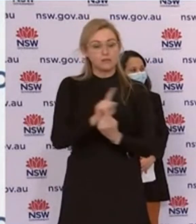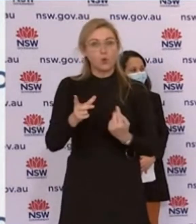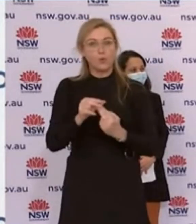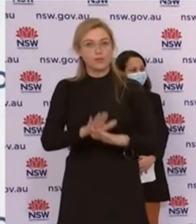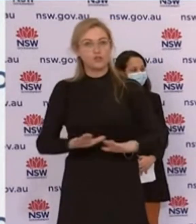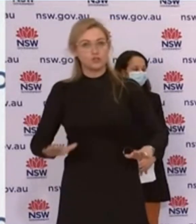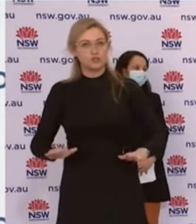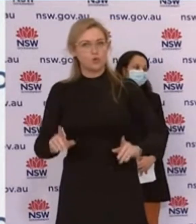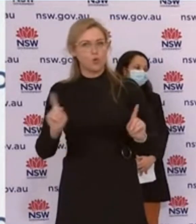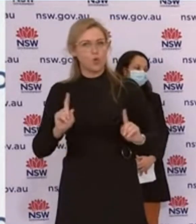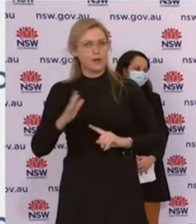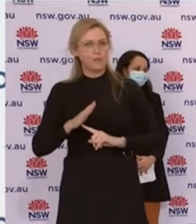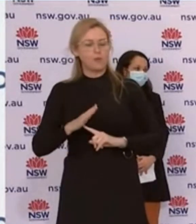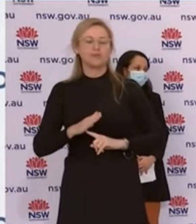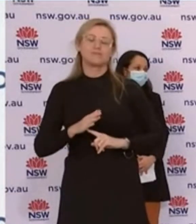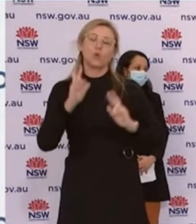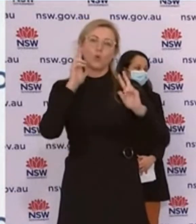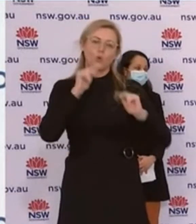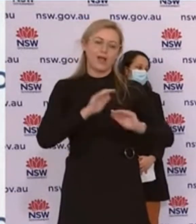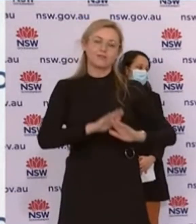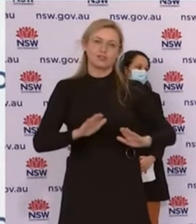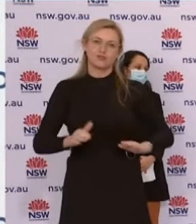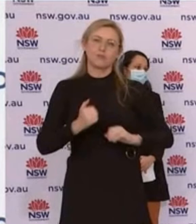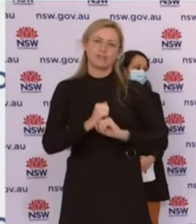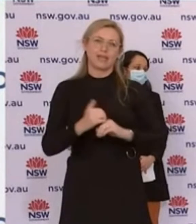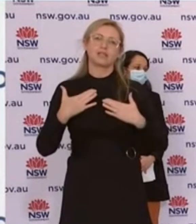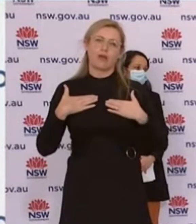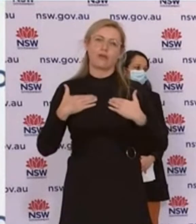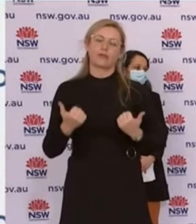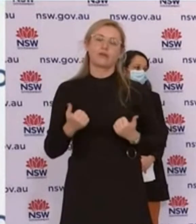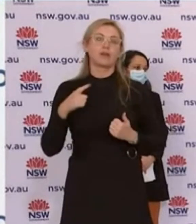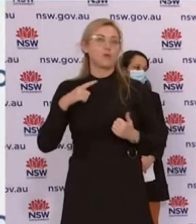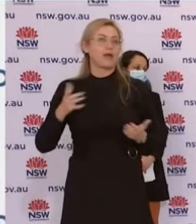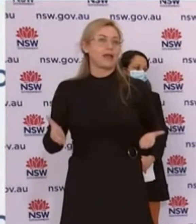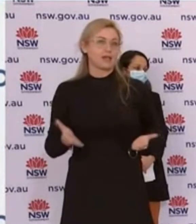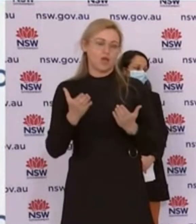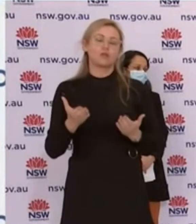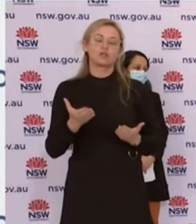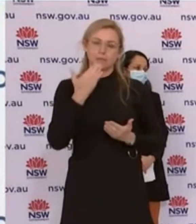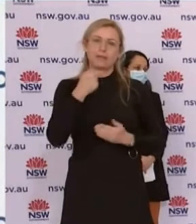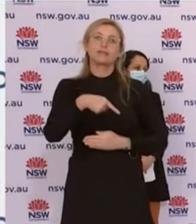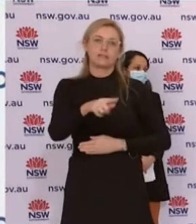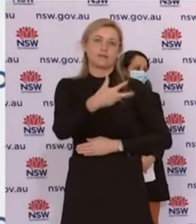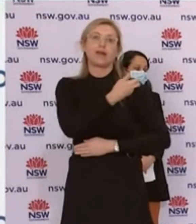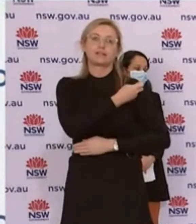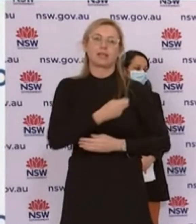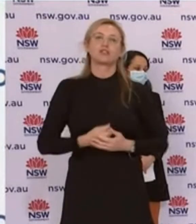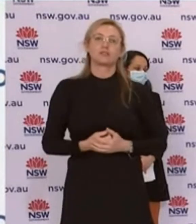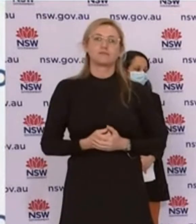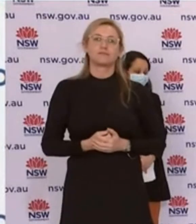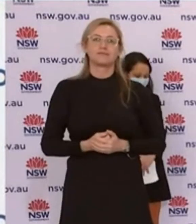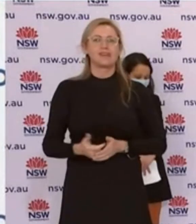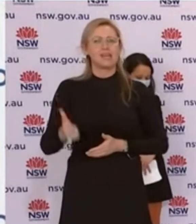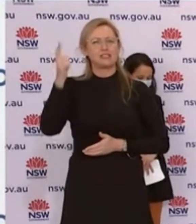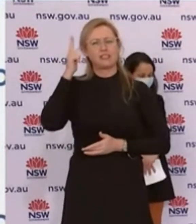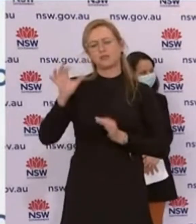children, what is more important than protecting our children in every which way? And so we just encourage everybody to do that. And we know that teachers are a